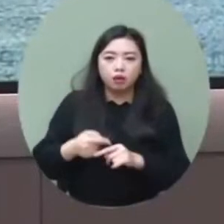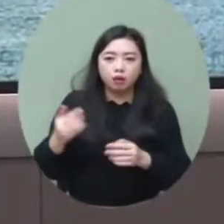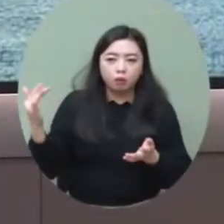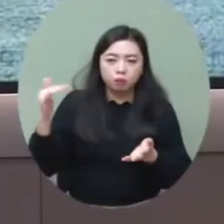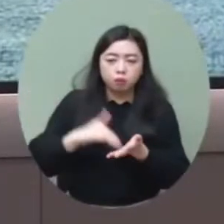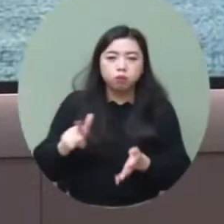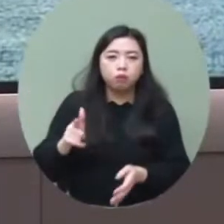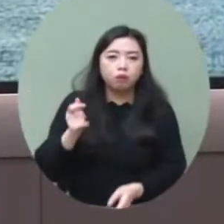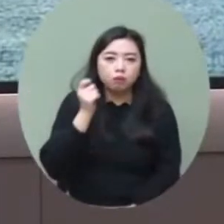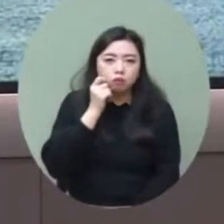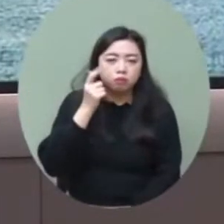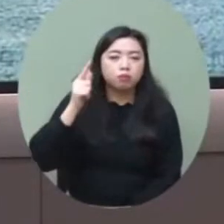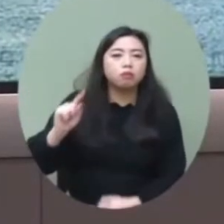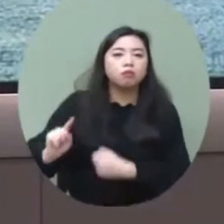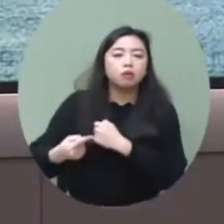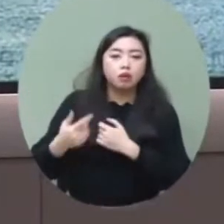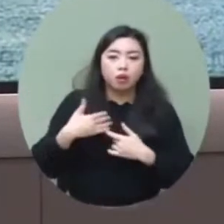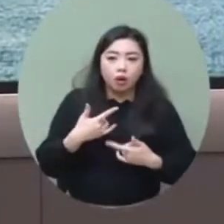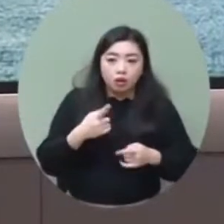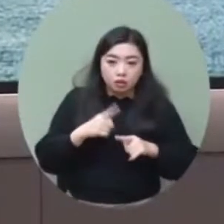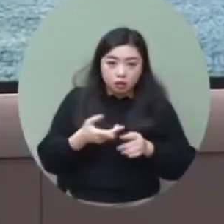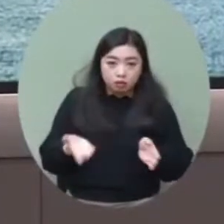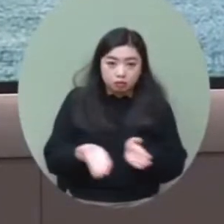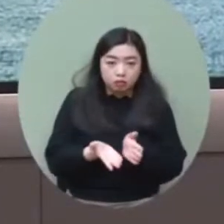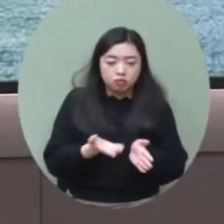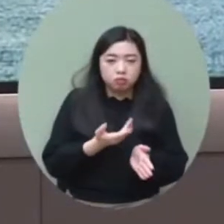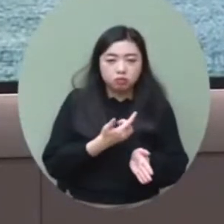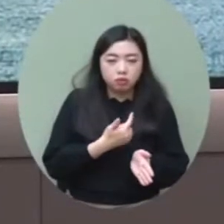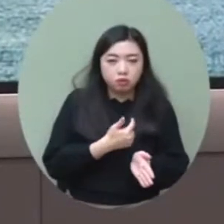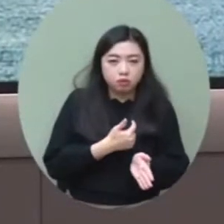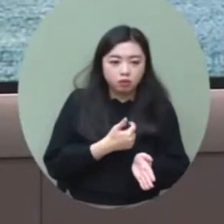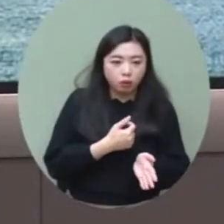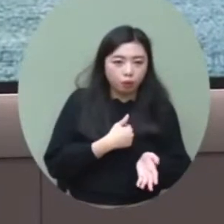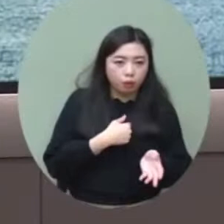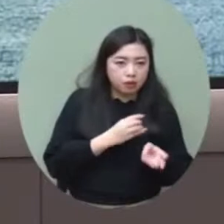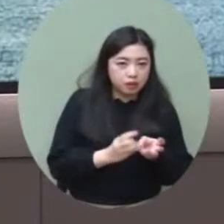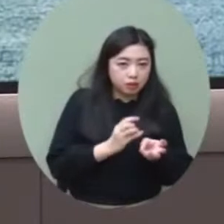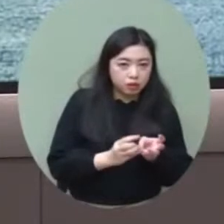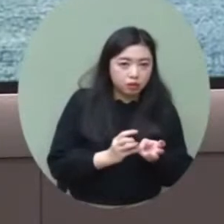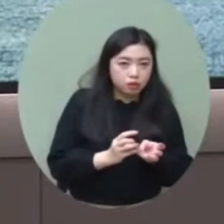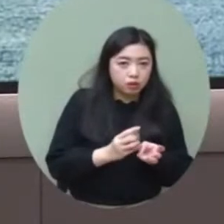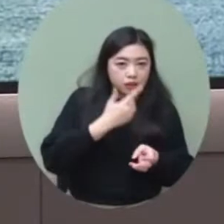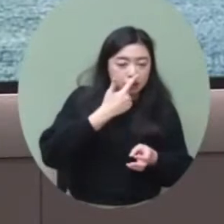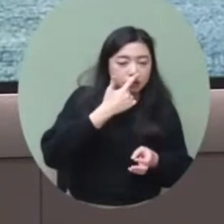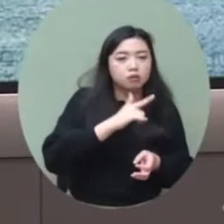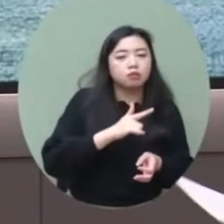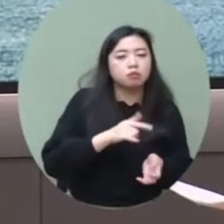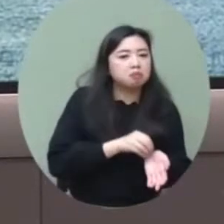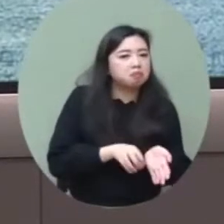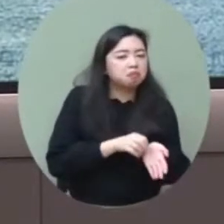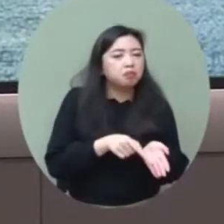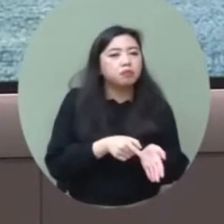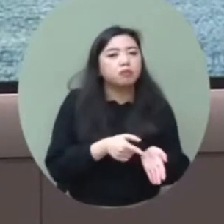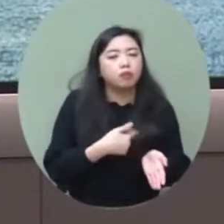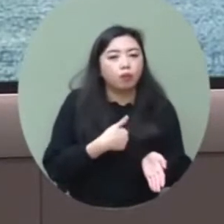According to our information, the 103-year-old patient was the oldest patient who passed away.